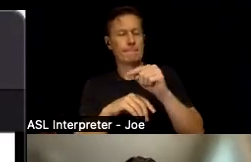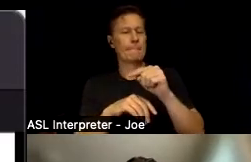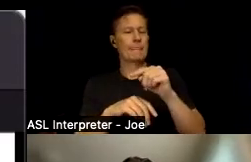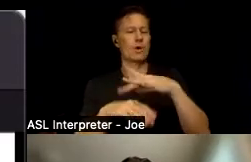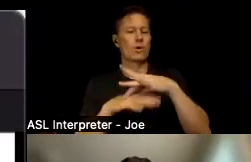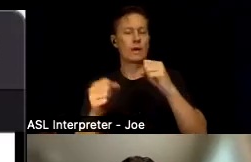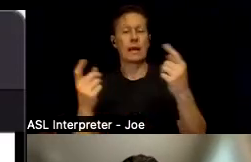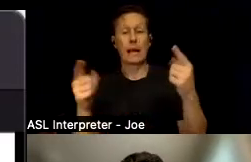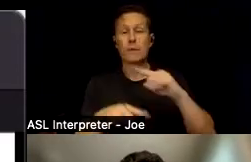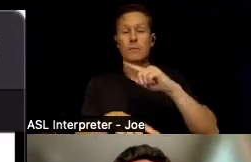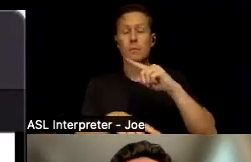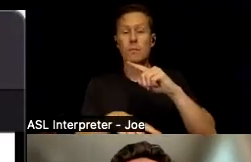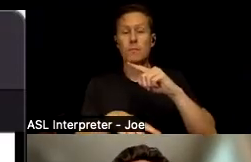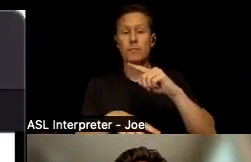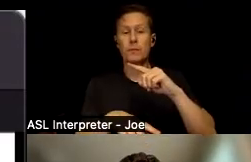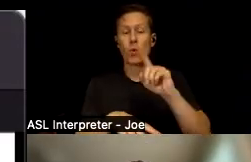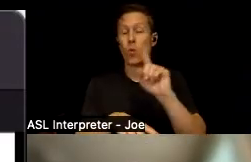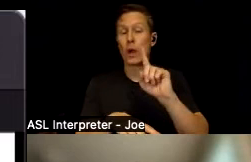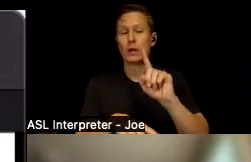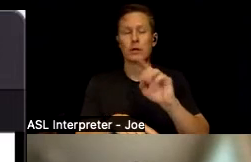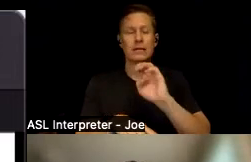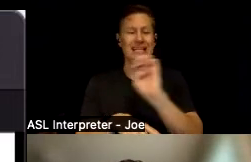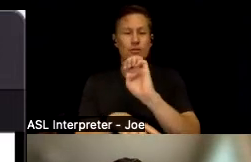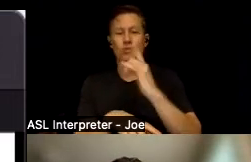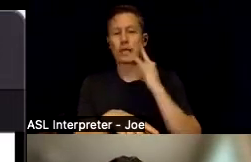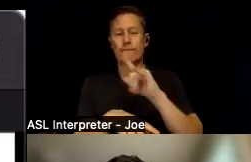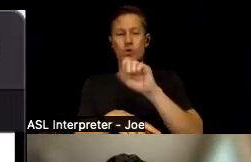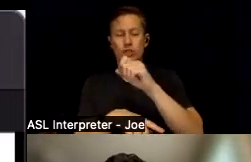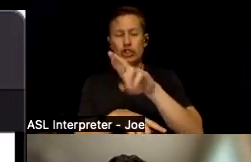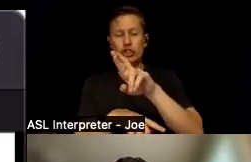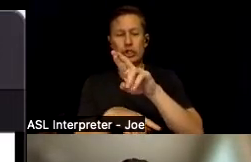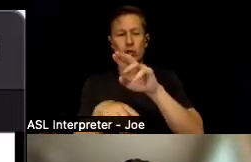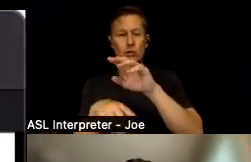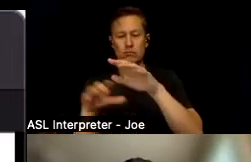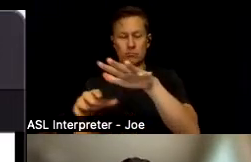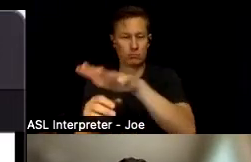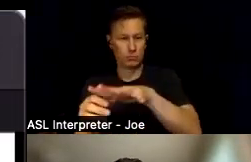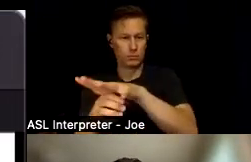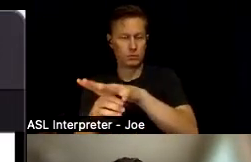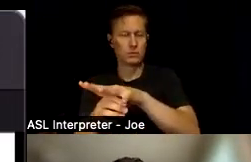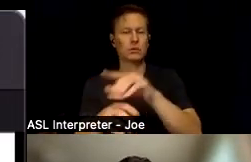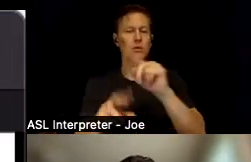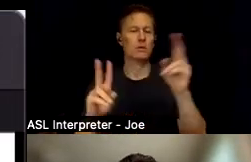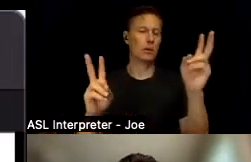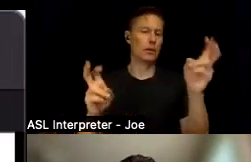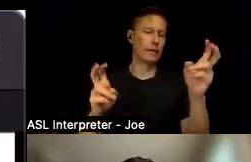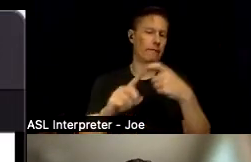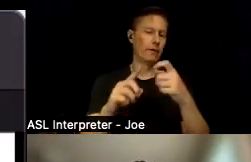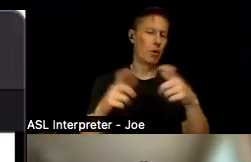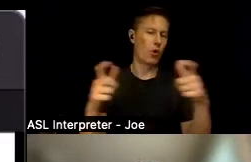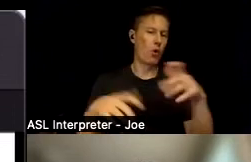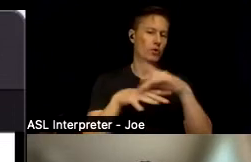occurred in what's called the Eastern California shear zone. It's been something of a theme that large earthquakes recently in Southern